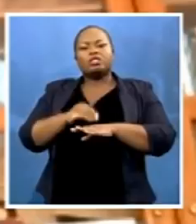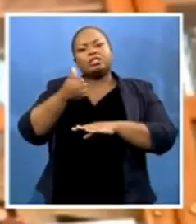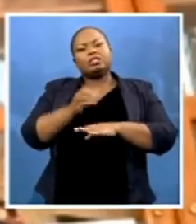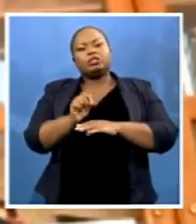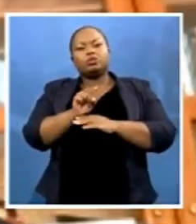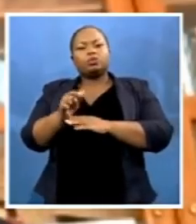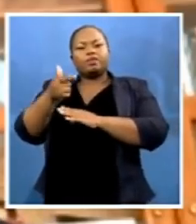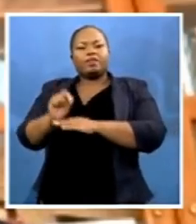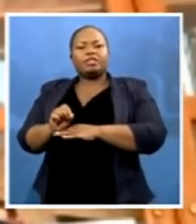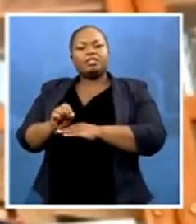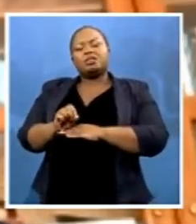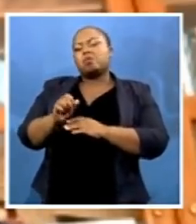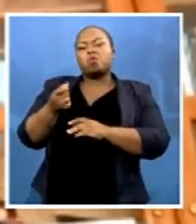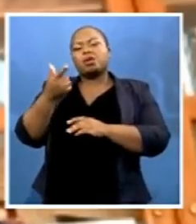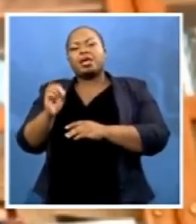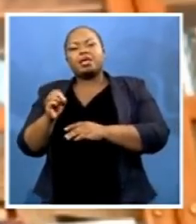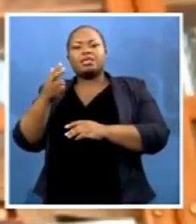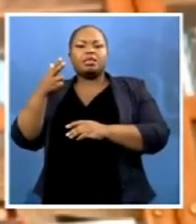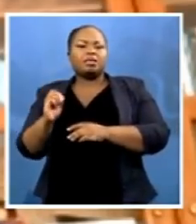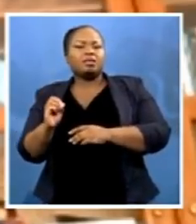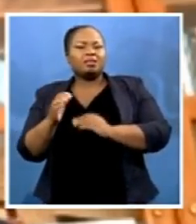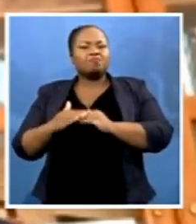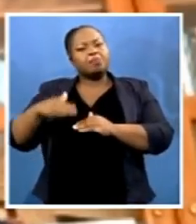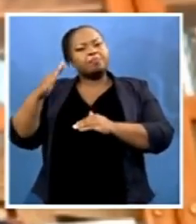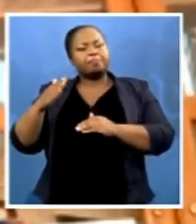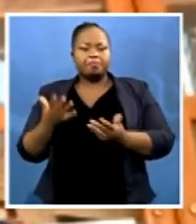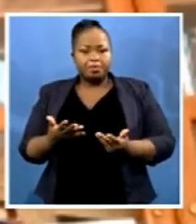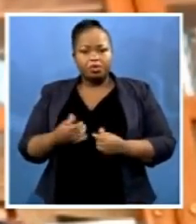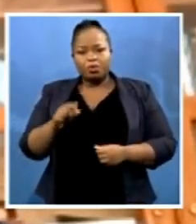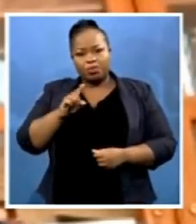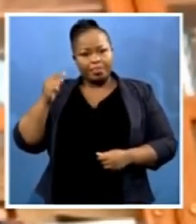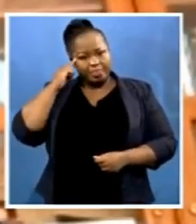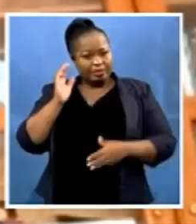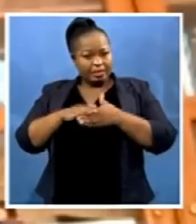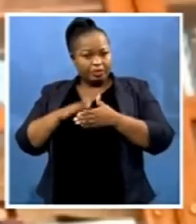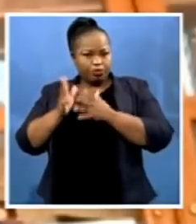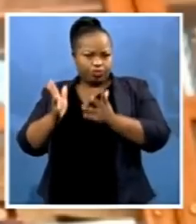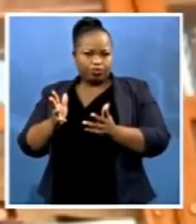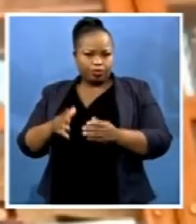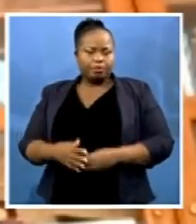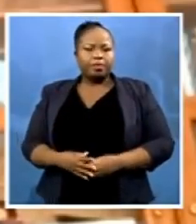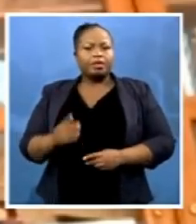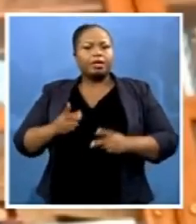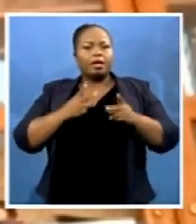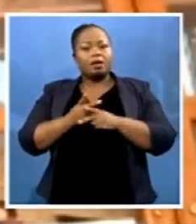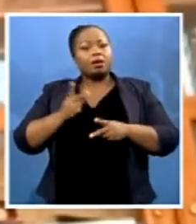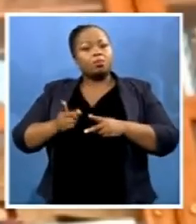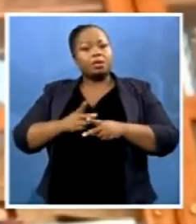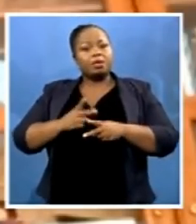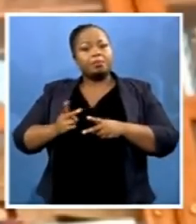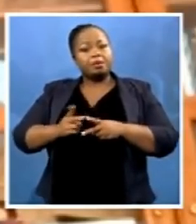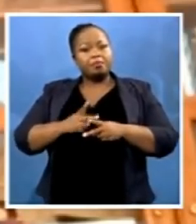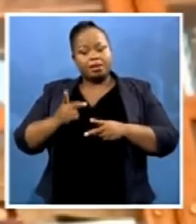and above. So we think that those are some of the issues. I think our preparedness needs to be focusing on creating